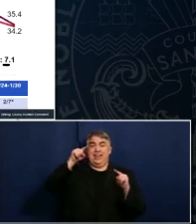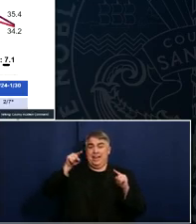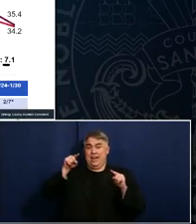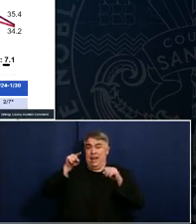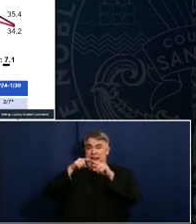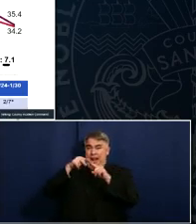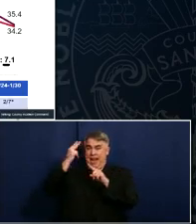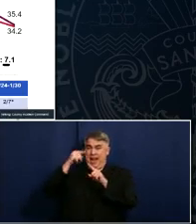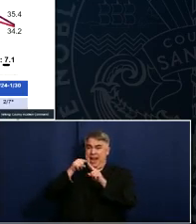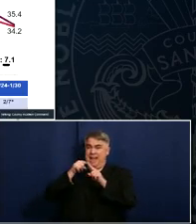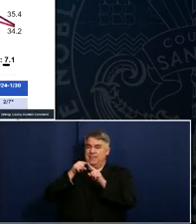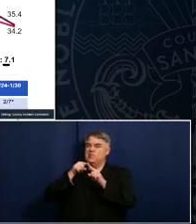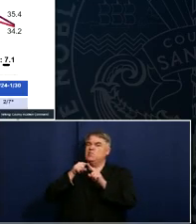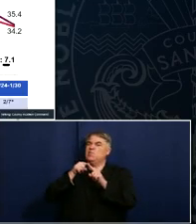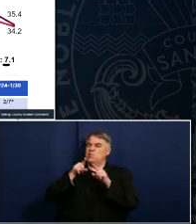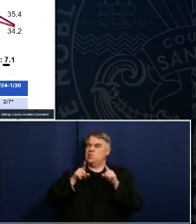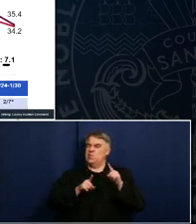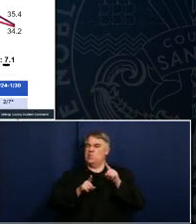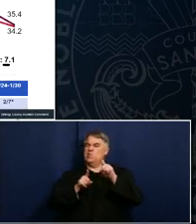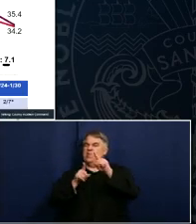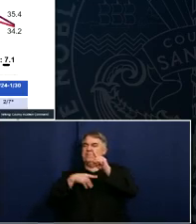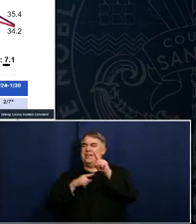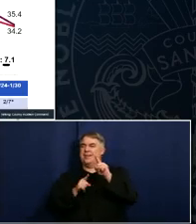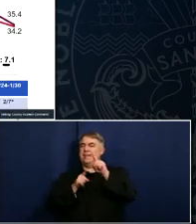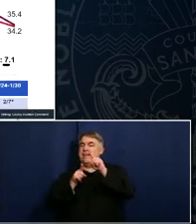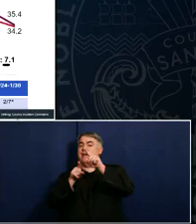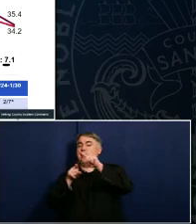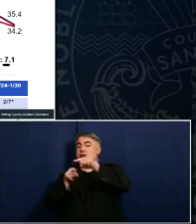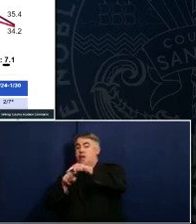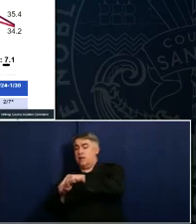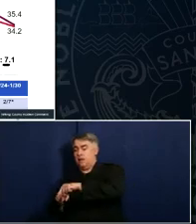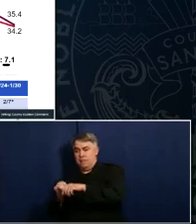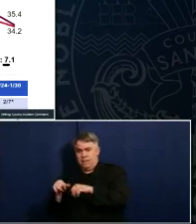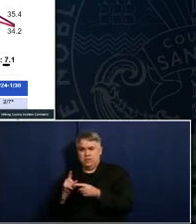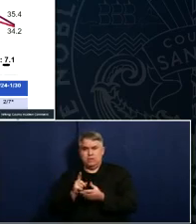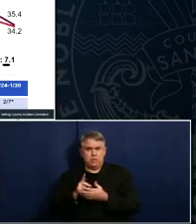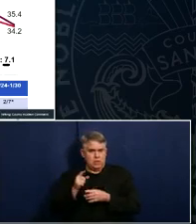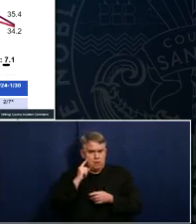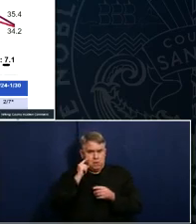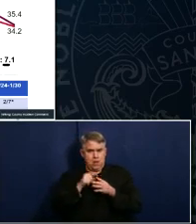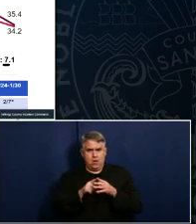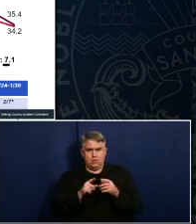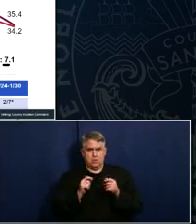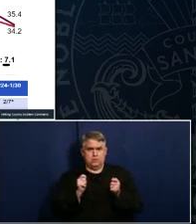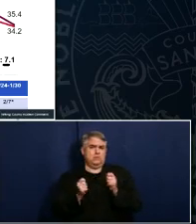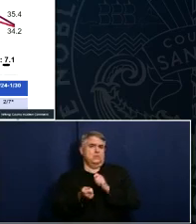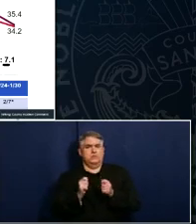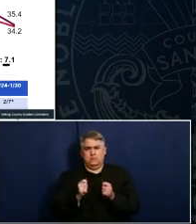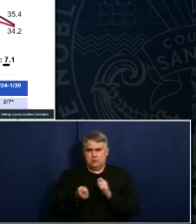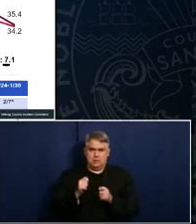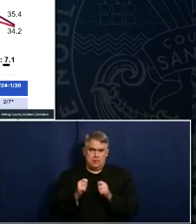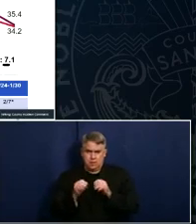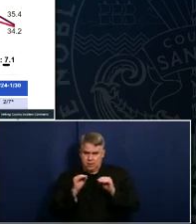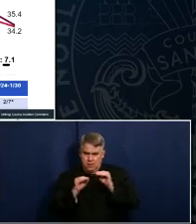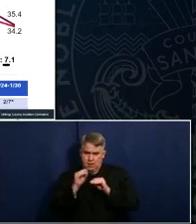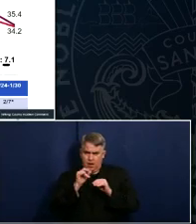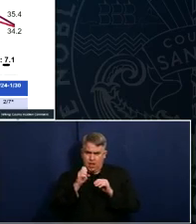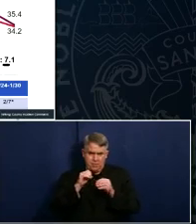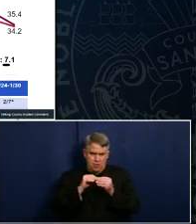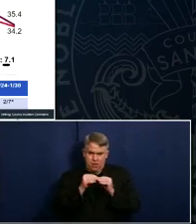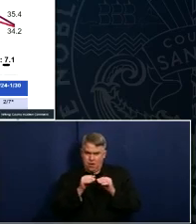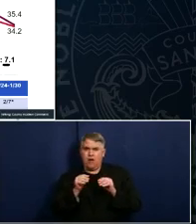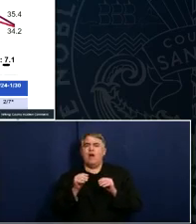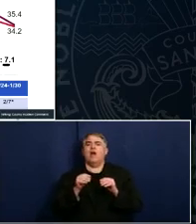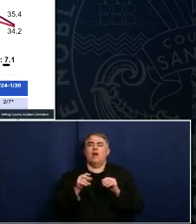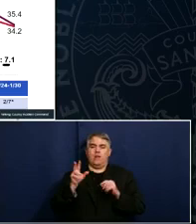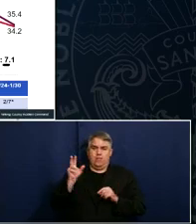curve. But this week, our adjusted case rate is at